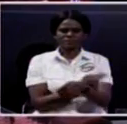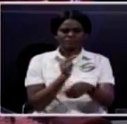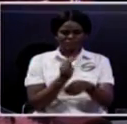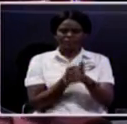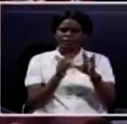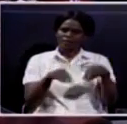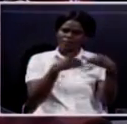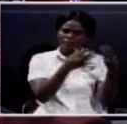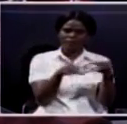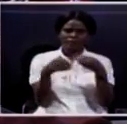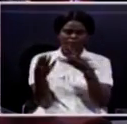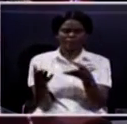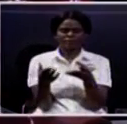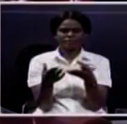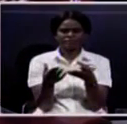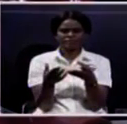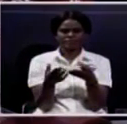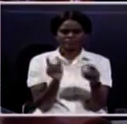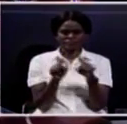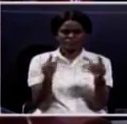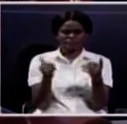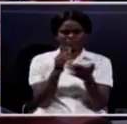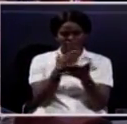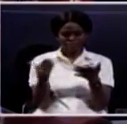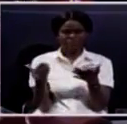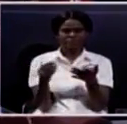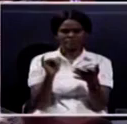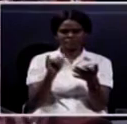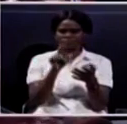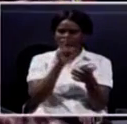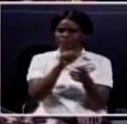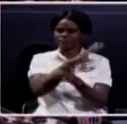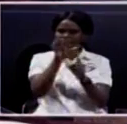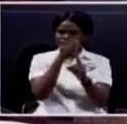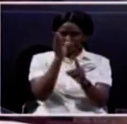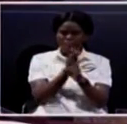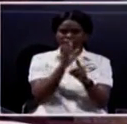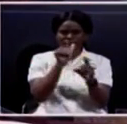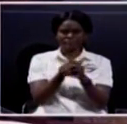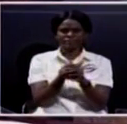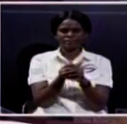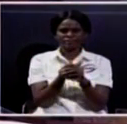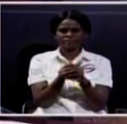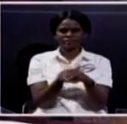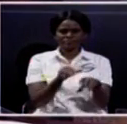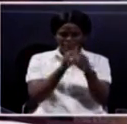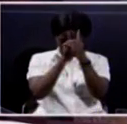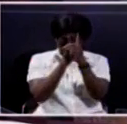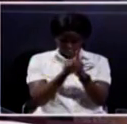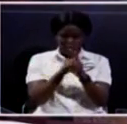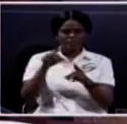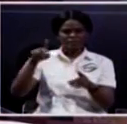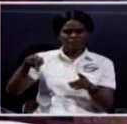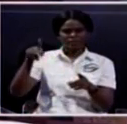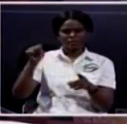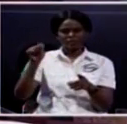government. It may not be regular, but at least something goes towards improving the schools. By this decision, it means the PTA fund also